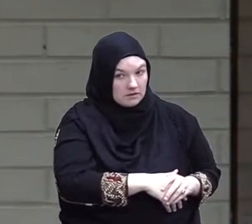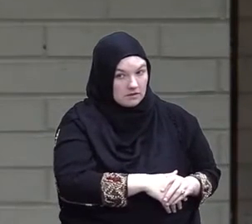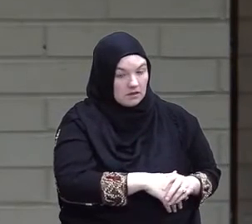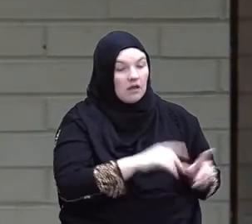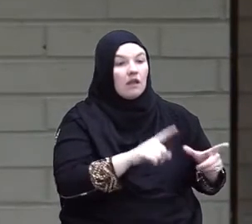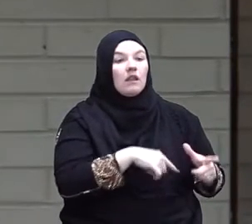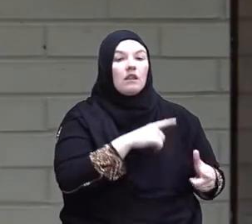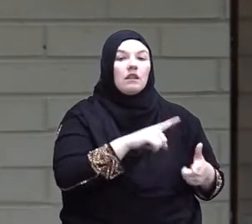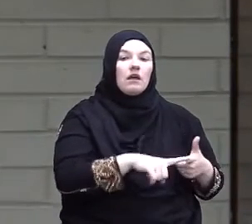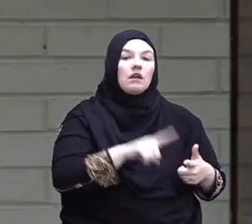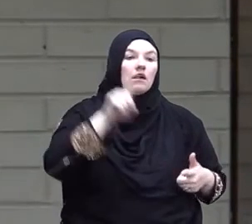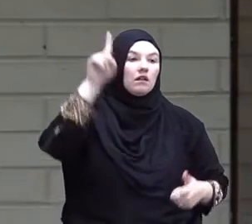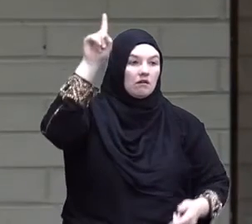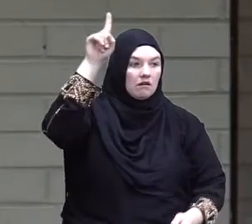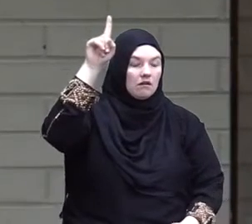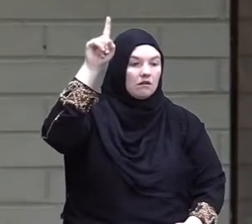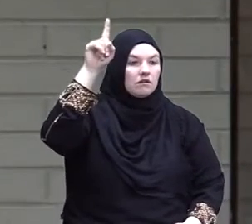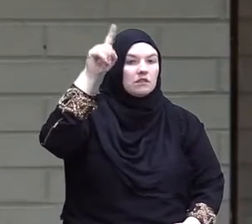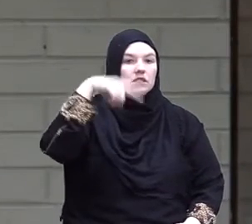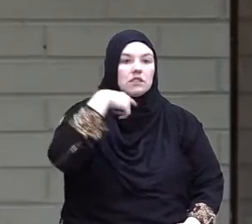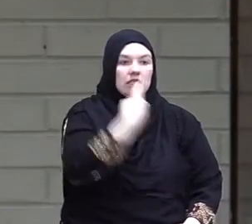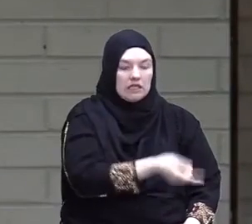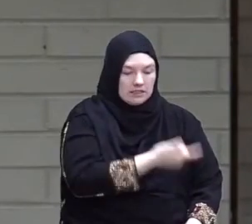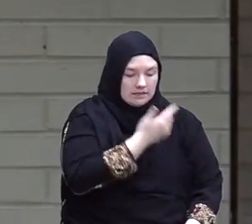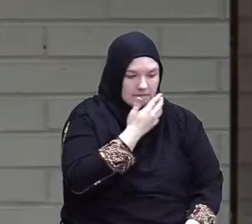Then Allah subhanahu wa ta'ala tell them,